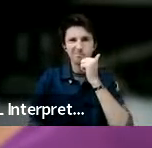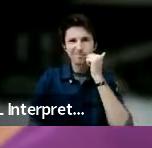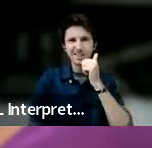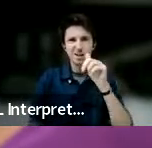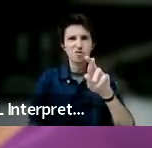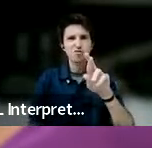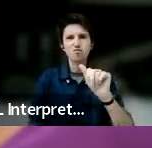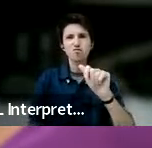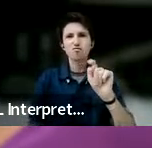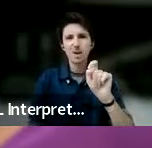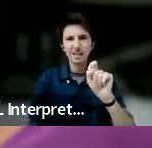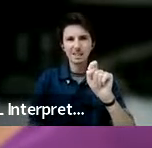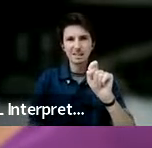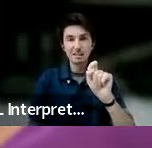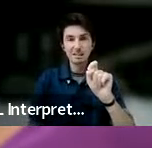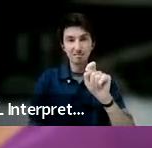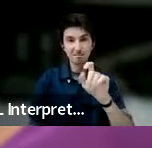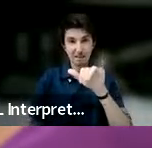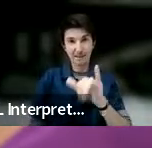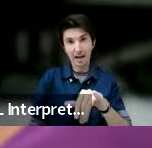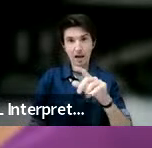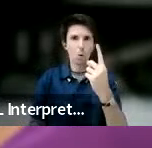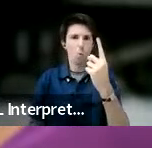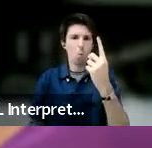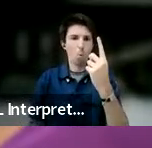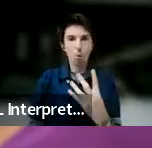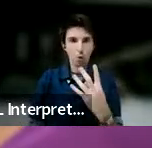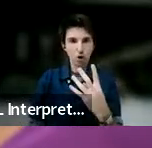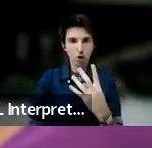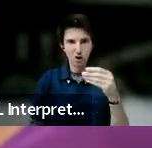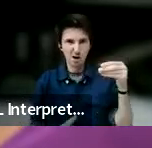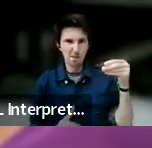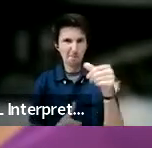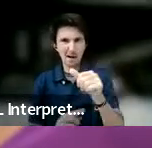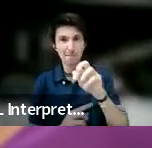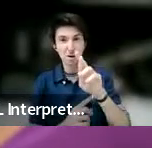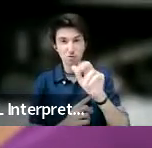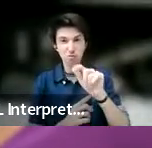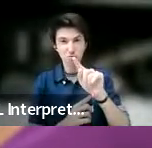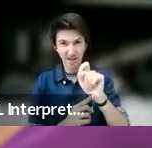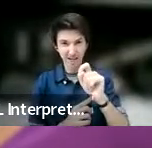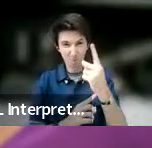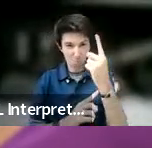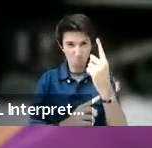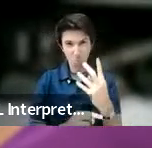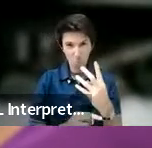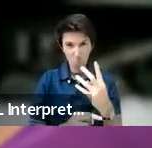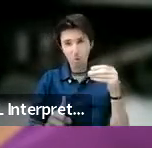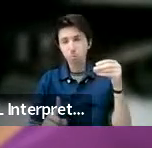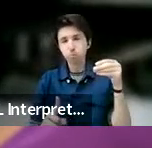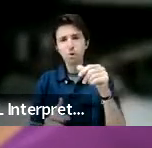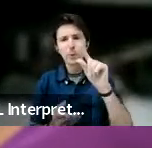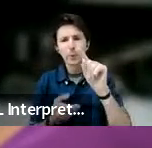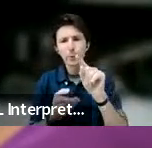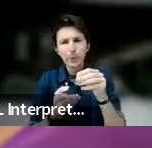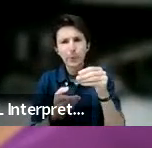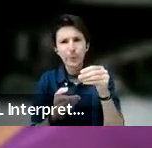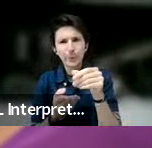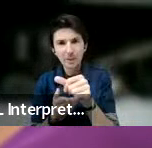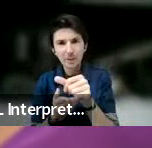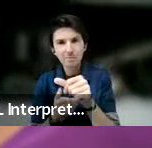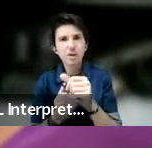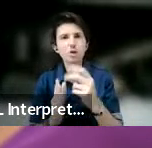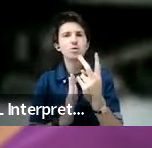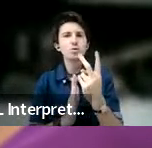period. That fitting rate, that quarter check, it's always going to be based upon that background actor's work